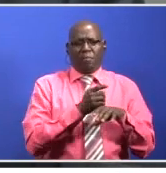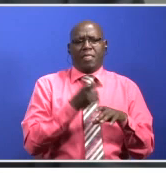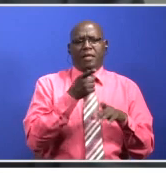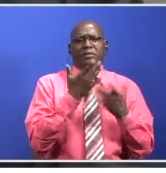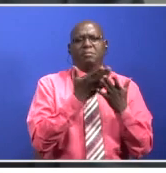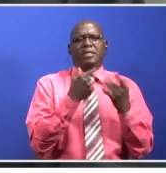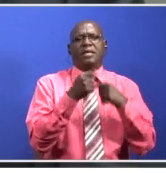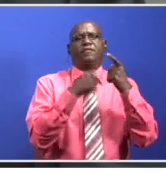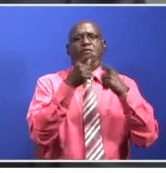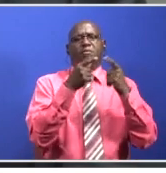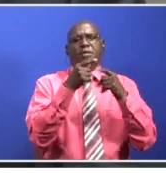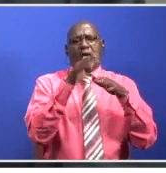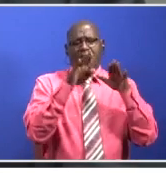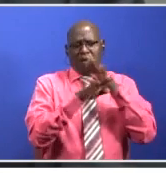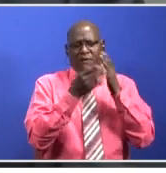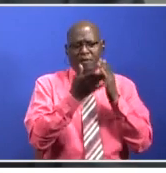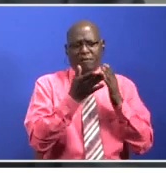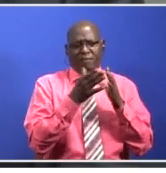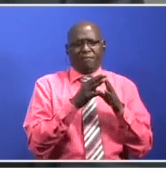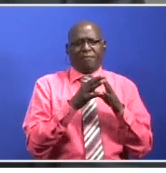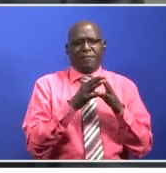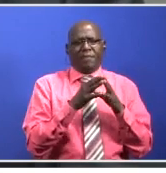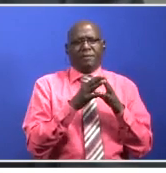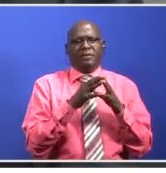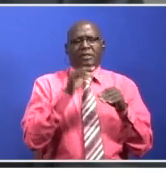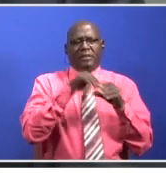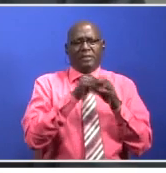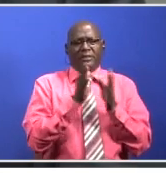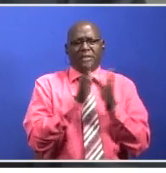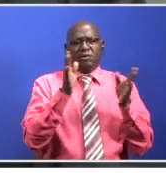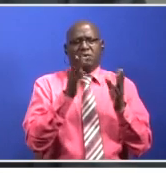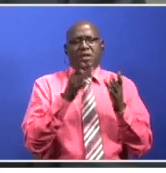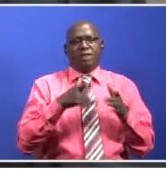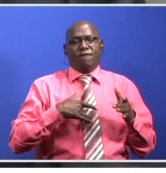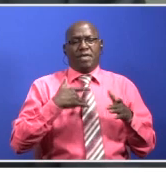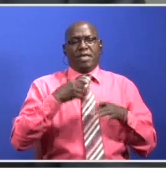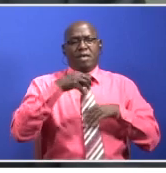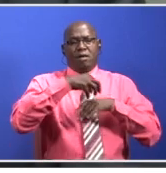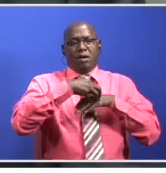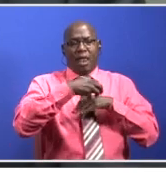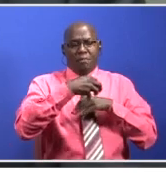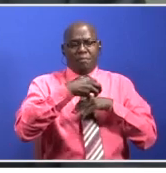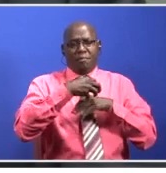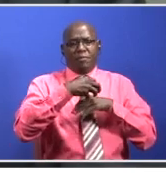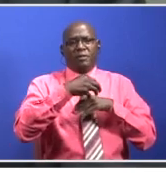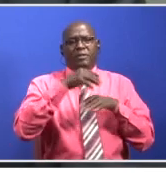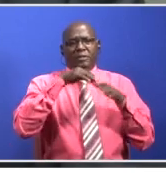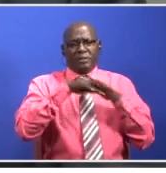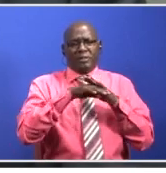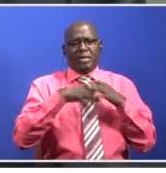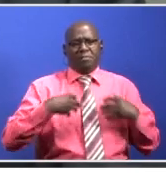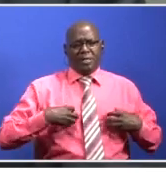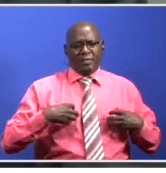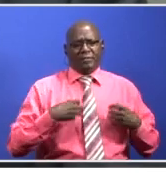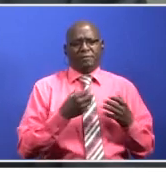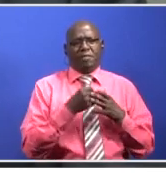developing under there. And generally, if they feel a lump inside the breast tissue. And remember,